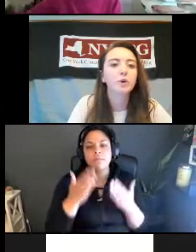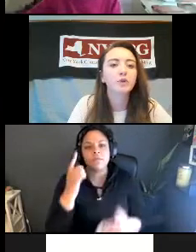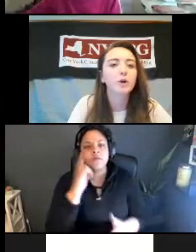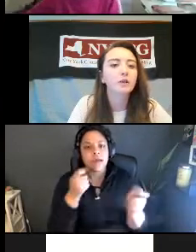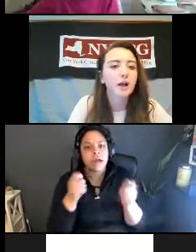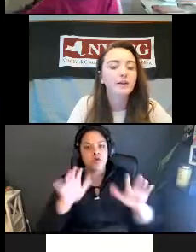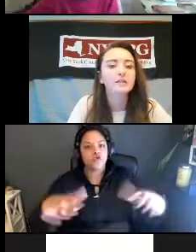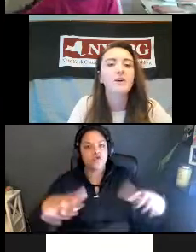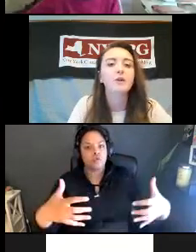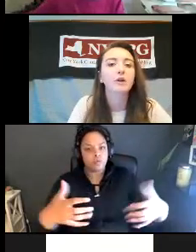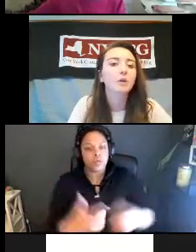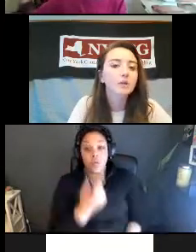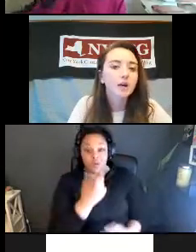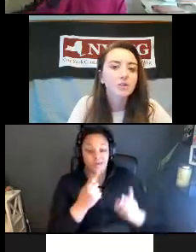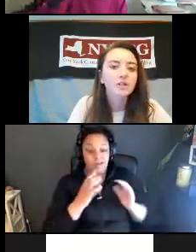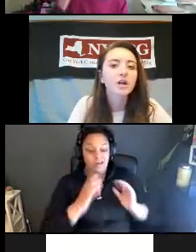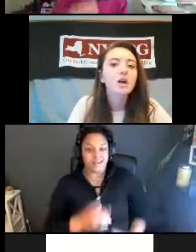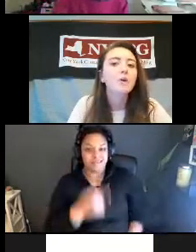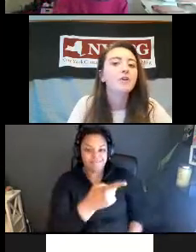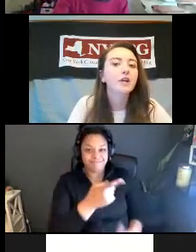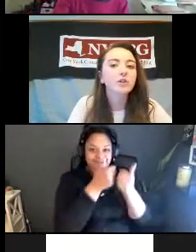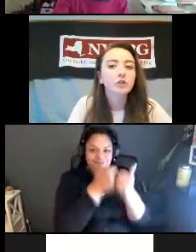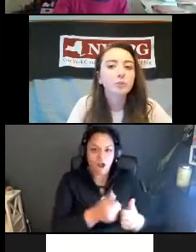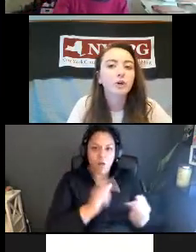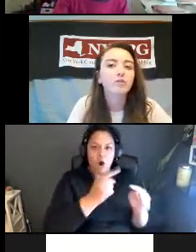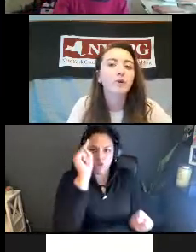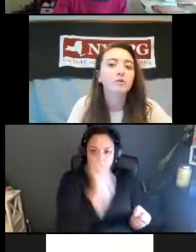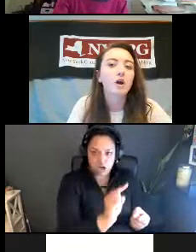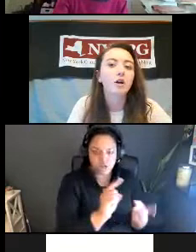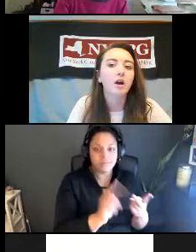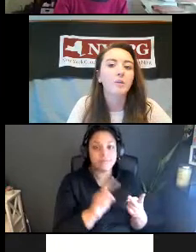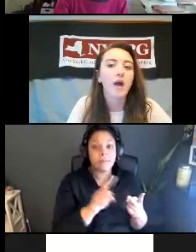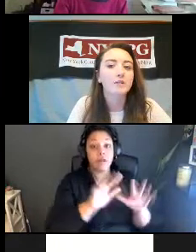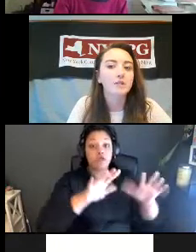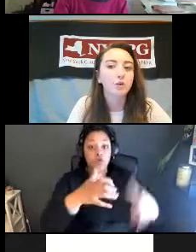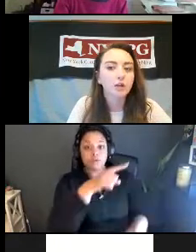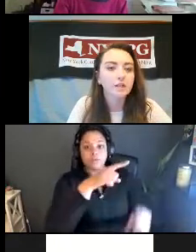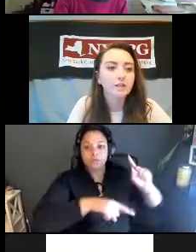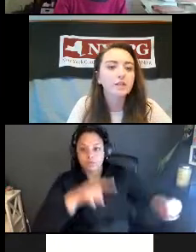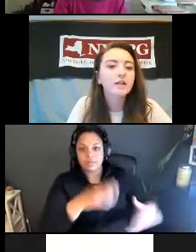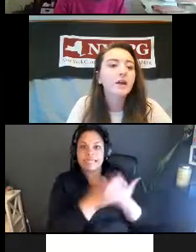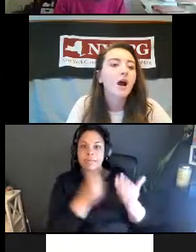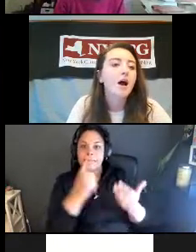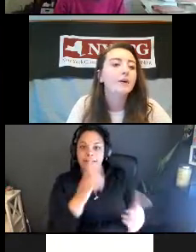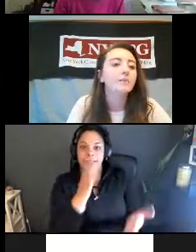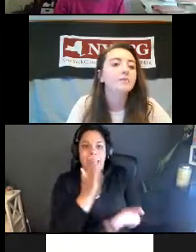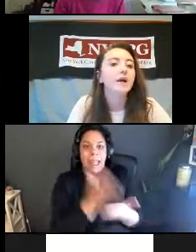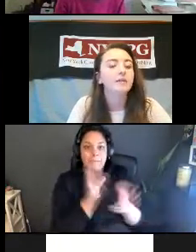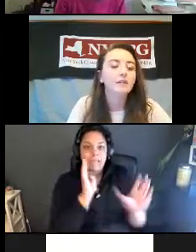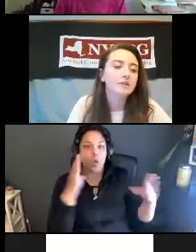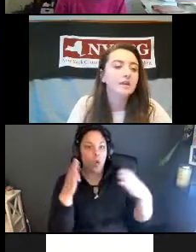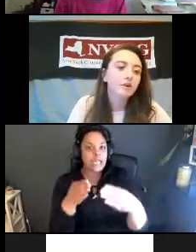group in which one client is following harm reduction, but they're in a group where folks are abstinence oriented.